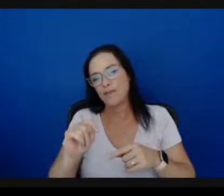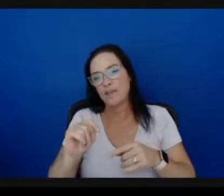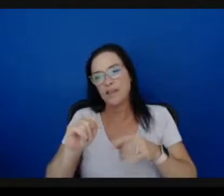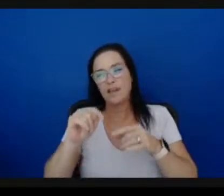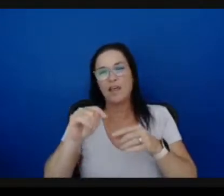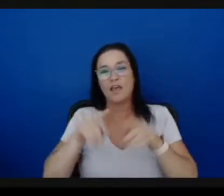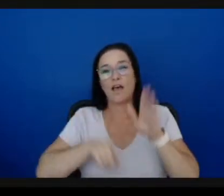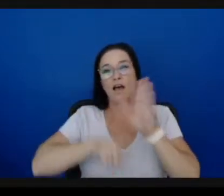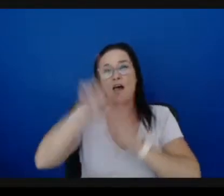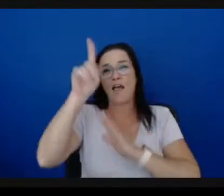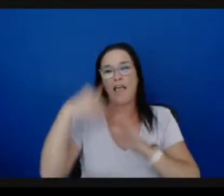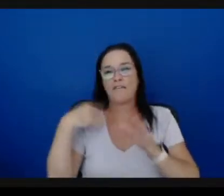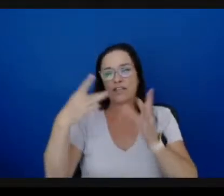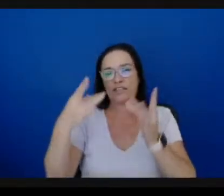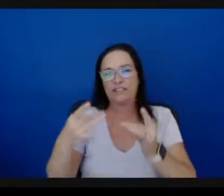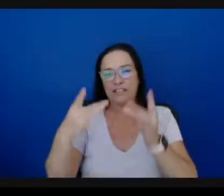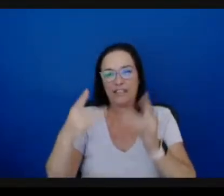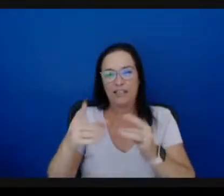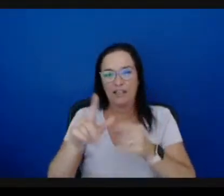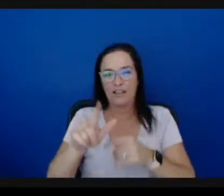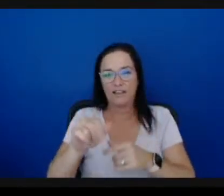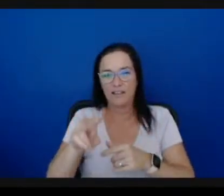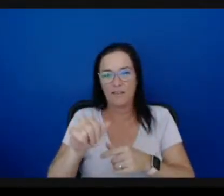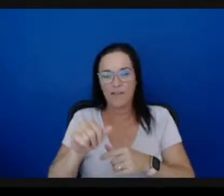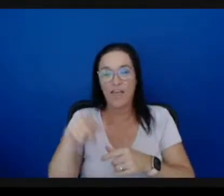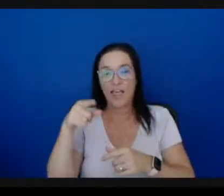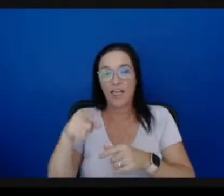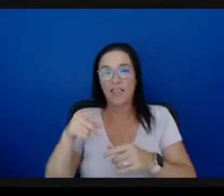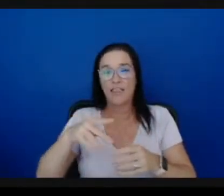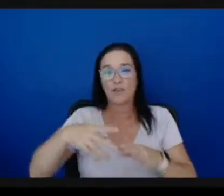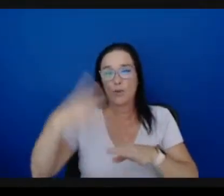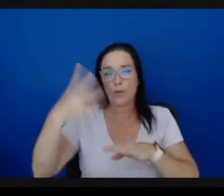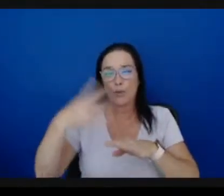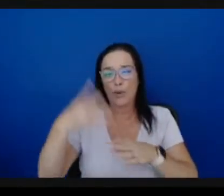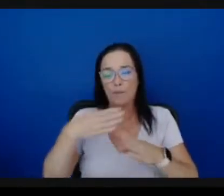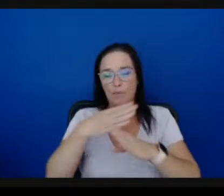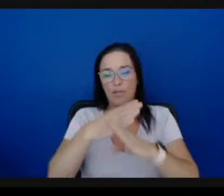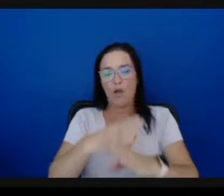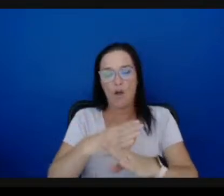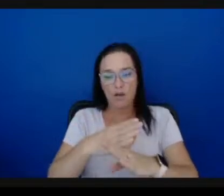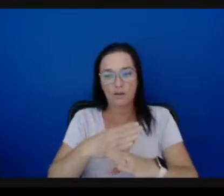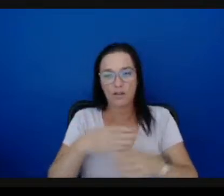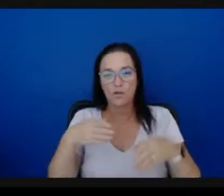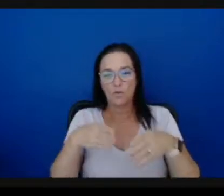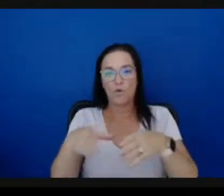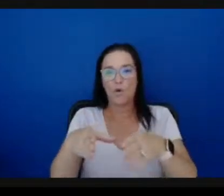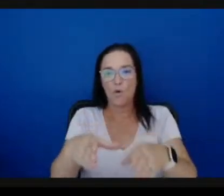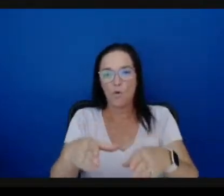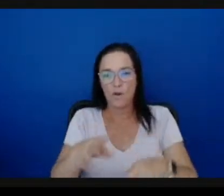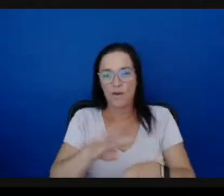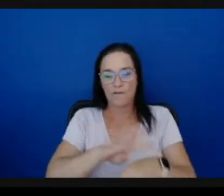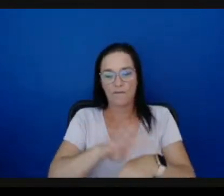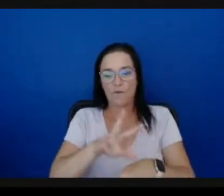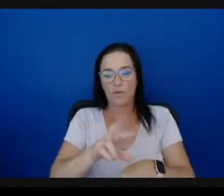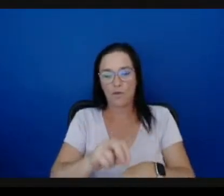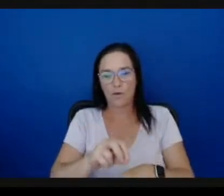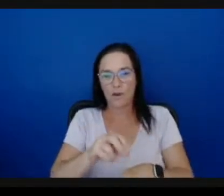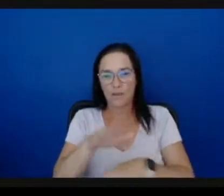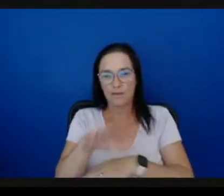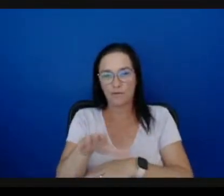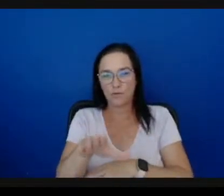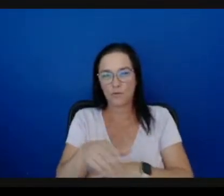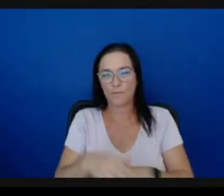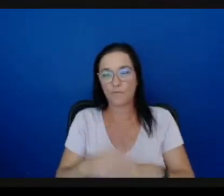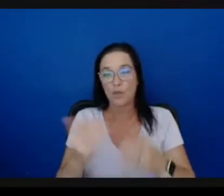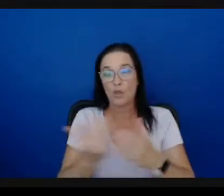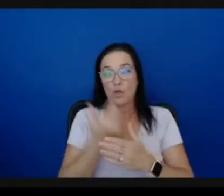being emitted. This flow blocked the Pohuiki Road at 4:30 p.m. New